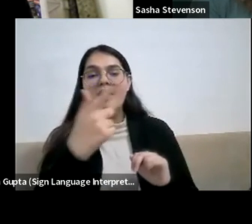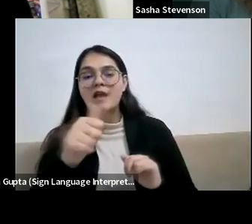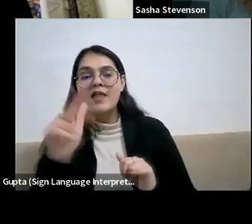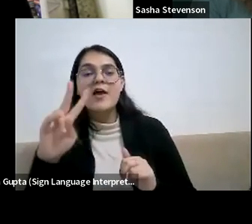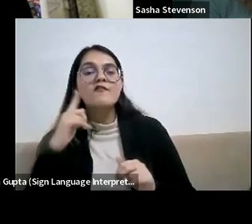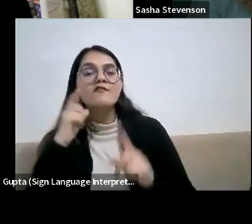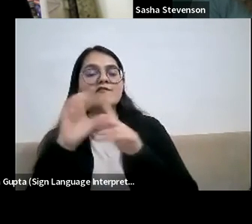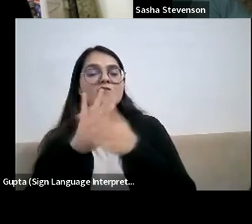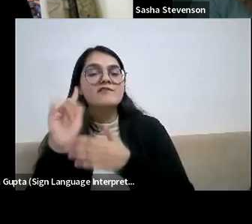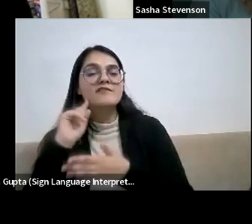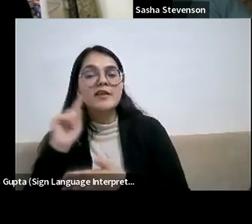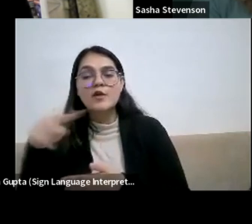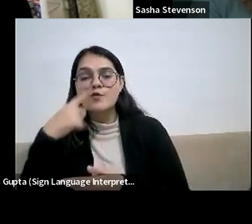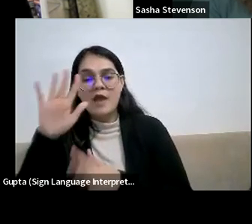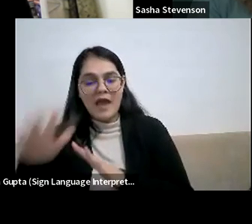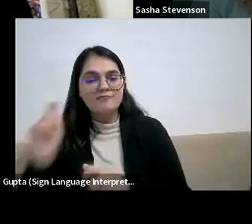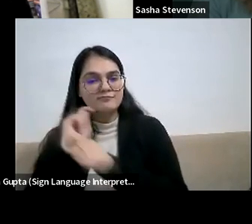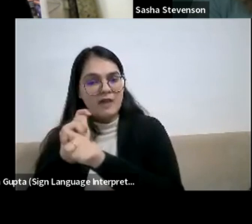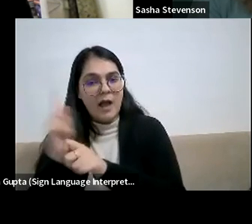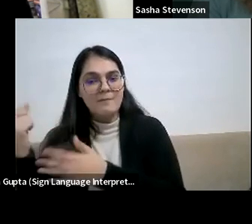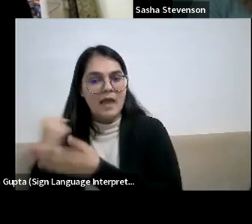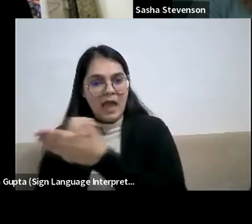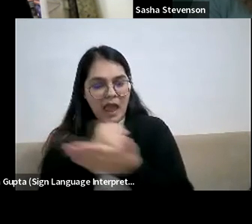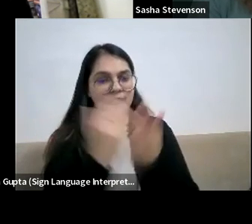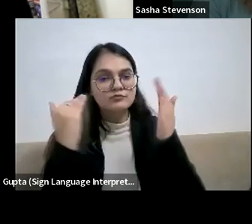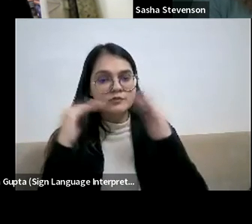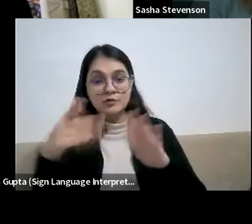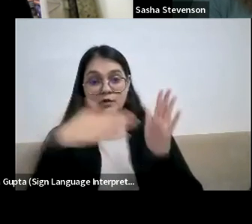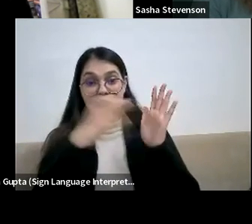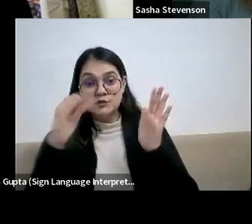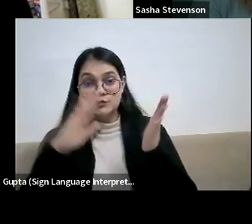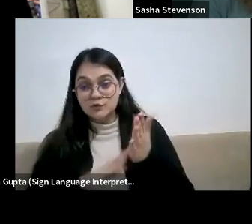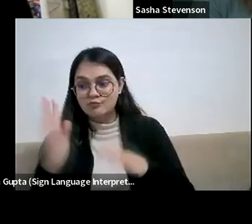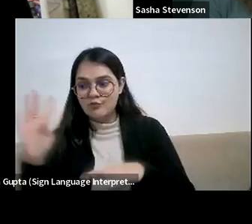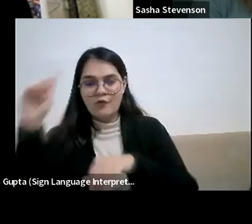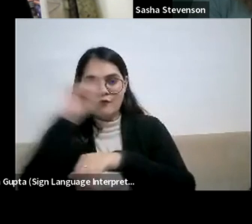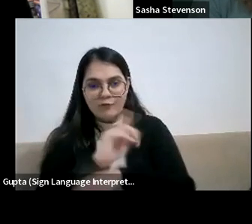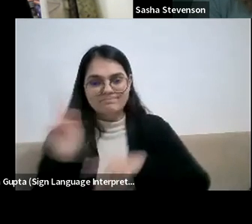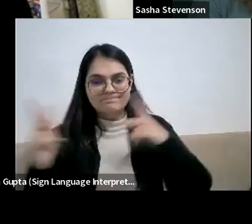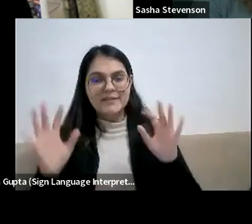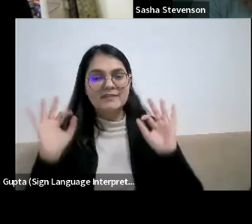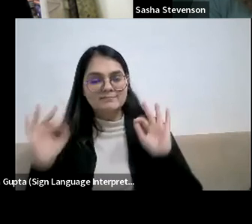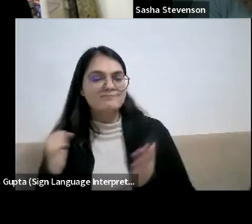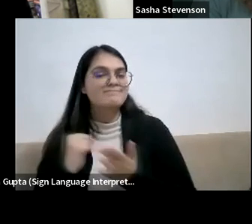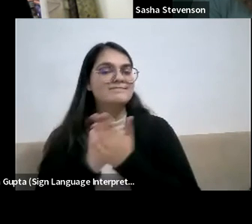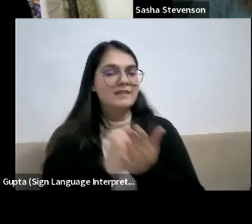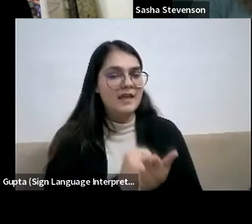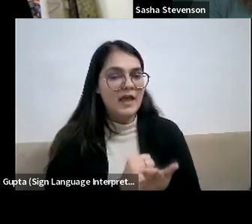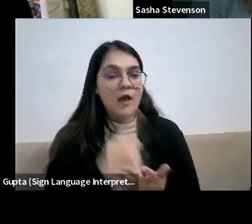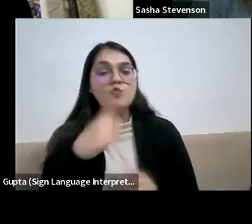Vidhi who've played a key role in putting together this open house, both in terms of